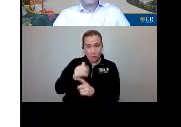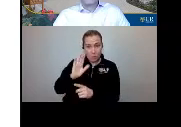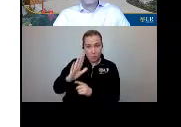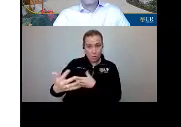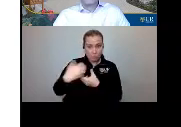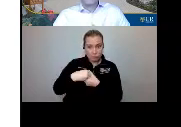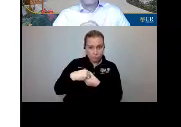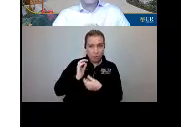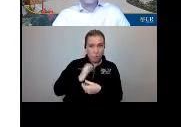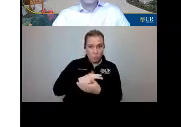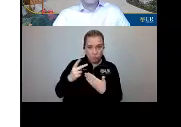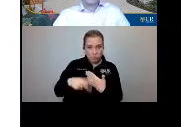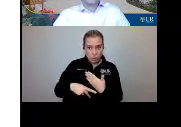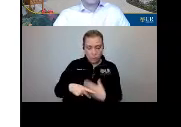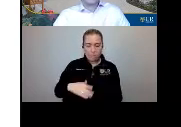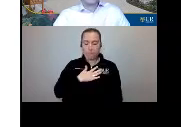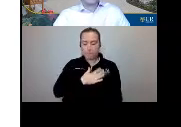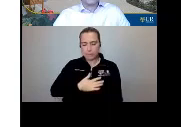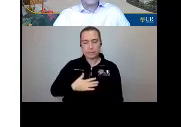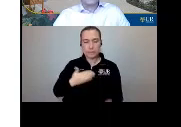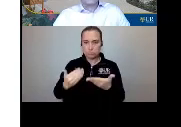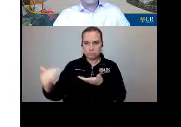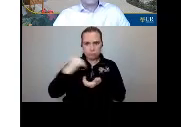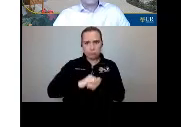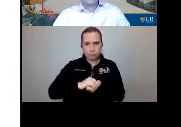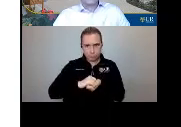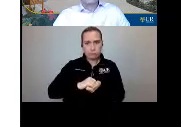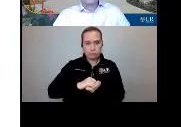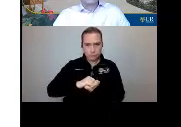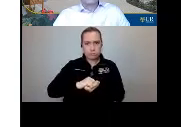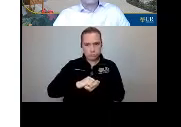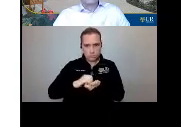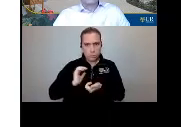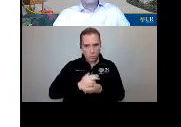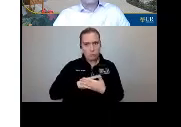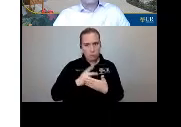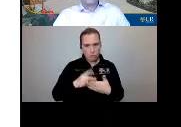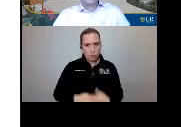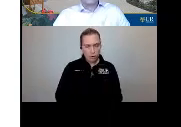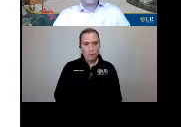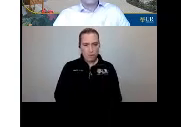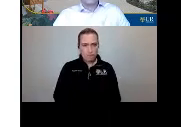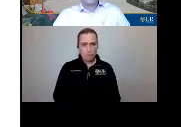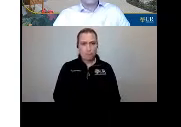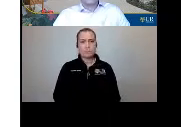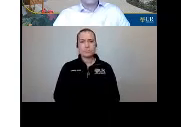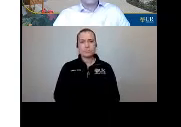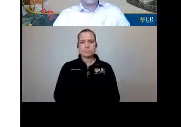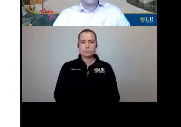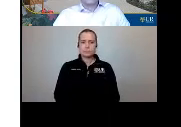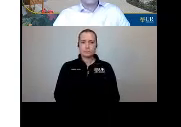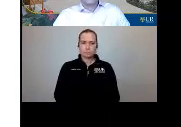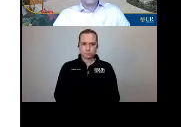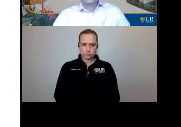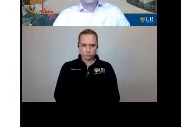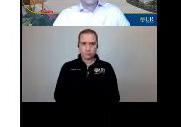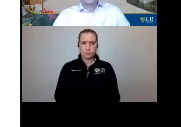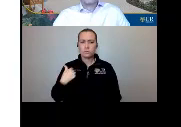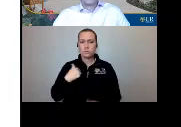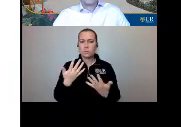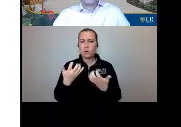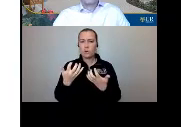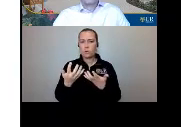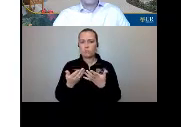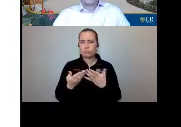with our program, we would love to have that type of assistance. And we're also looking for ways to increase referrals to the Wilmot